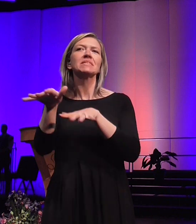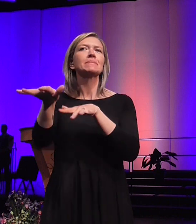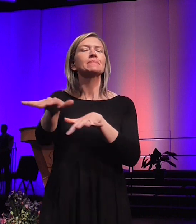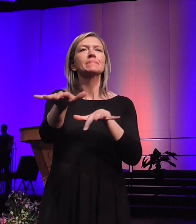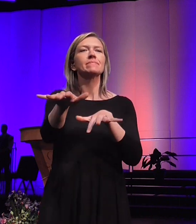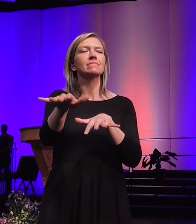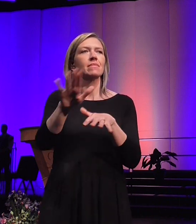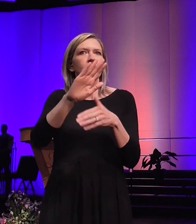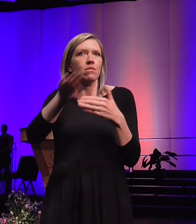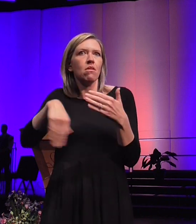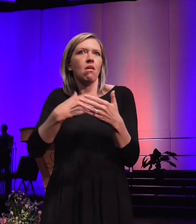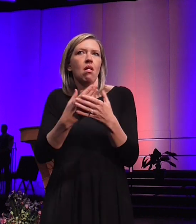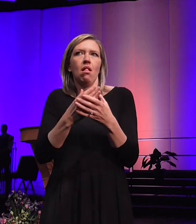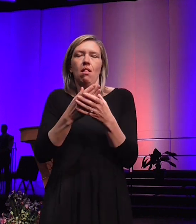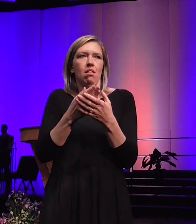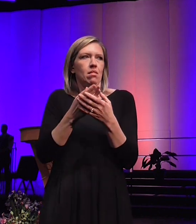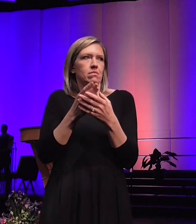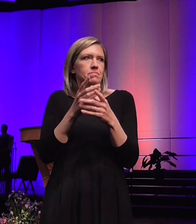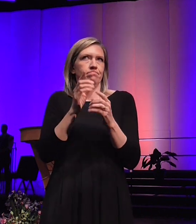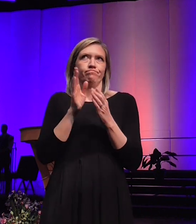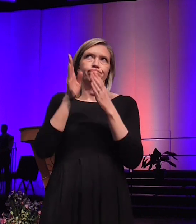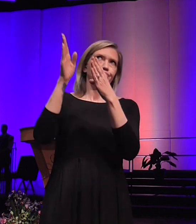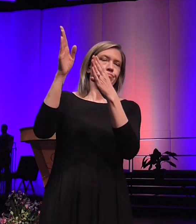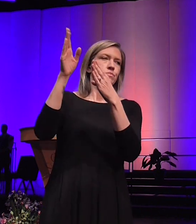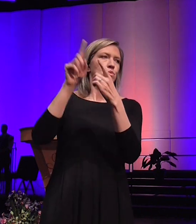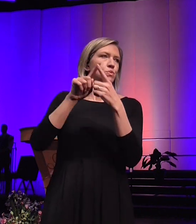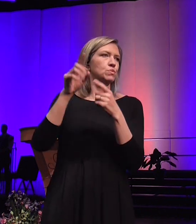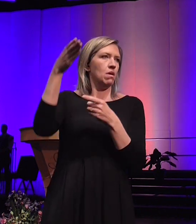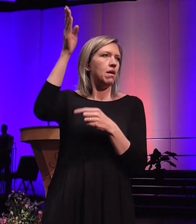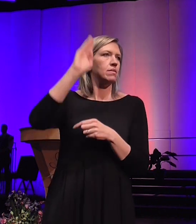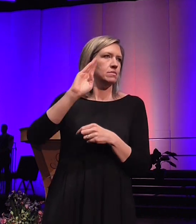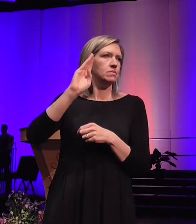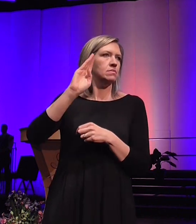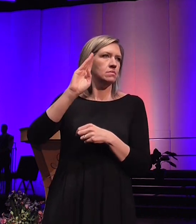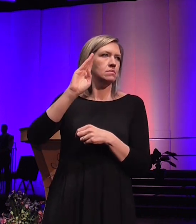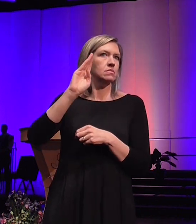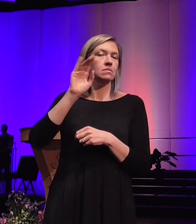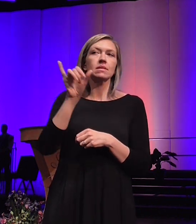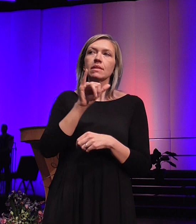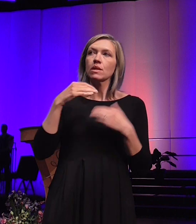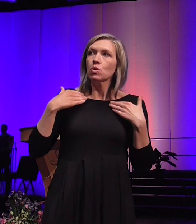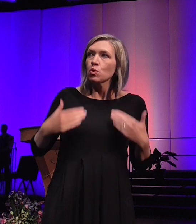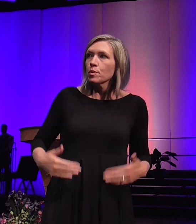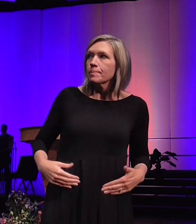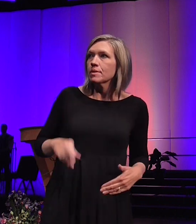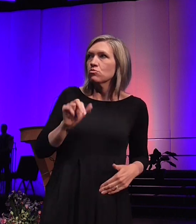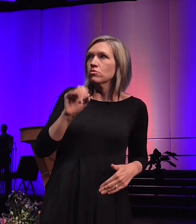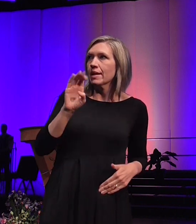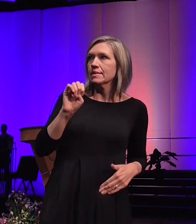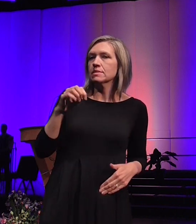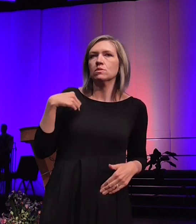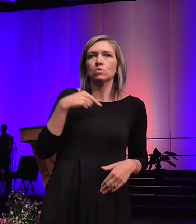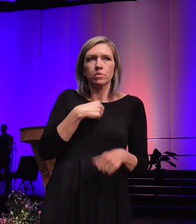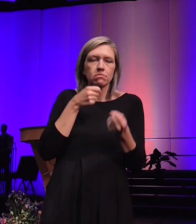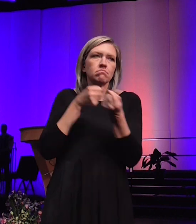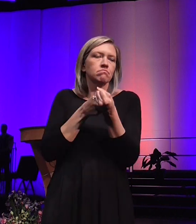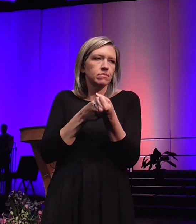these are all paths to God. And as a human race, we know we stand for good.